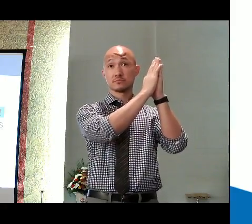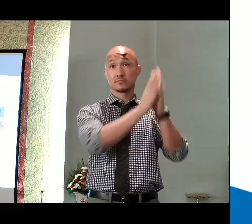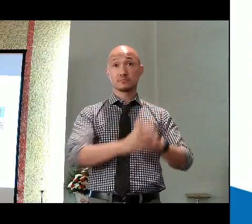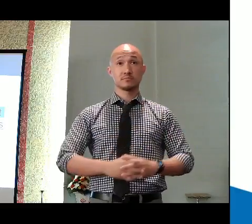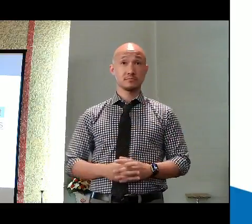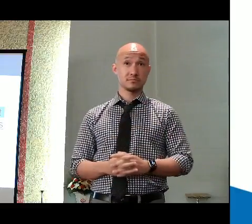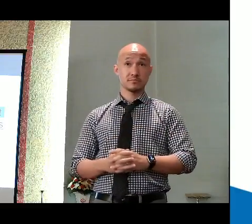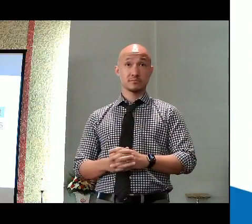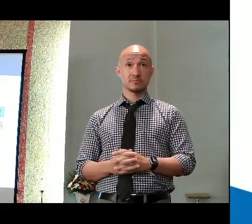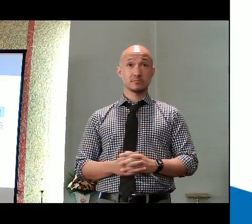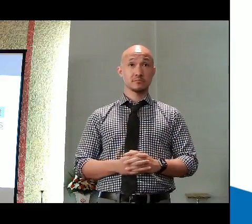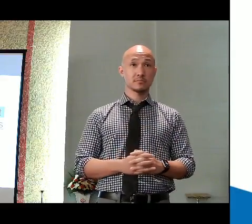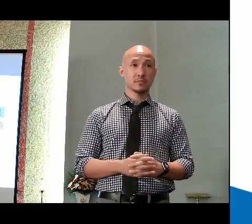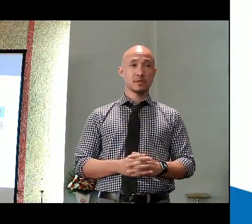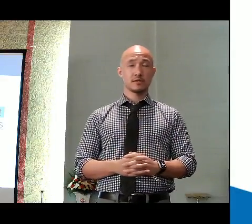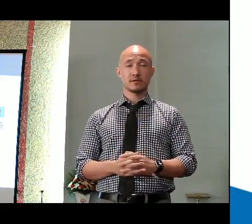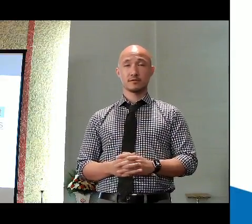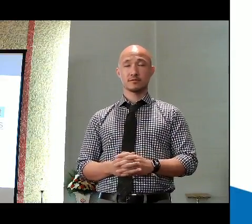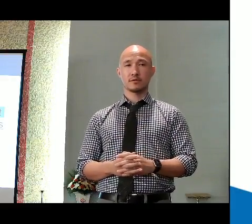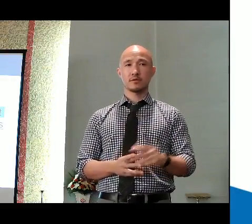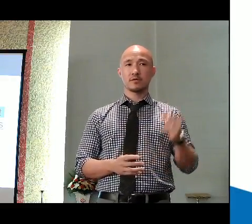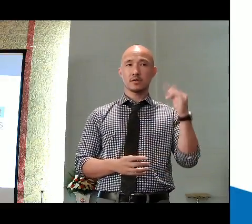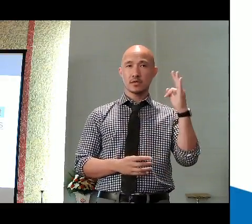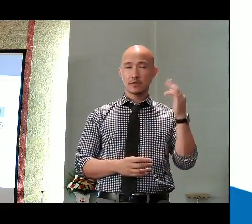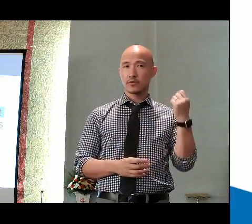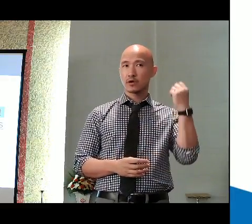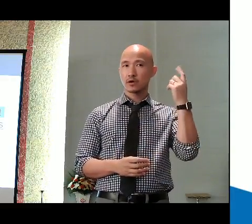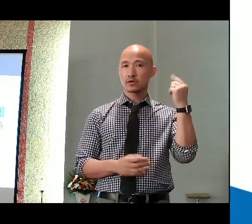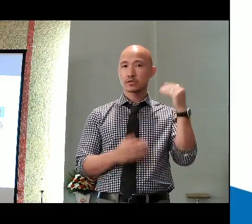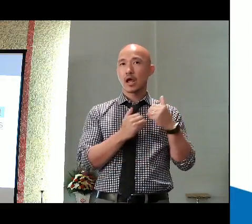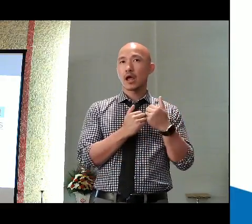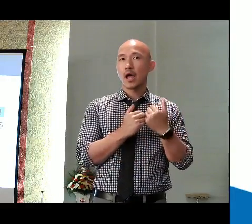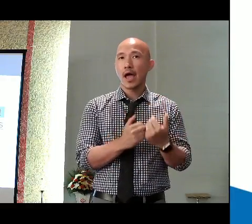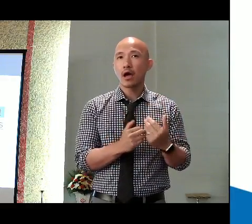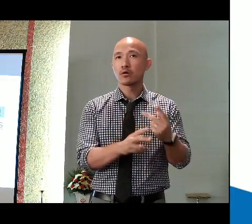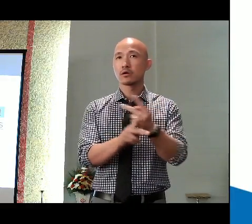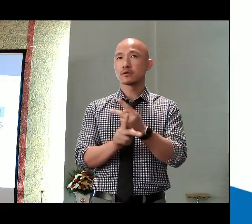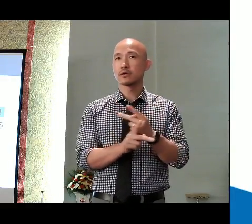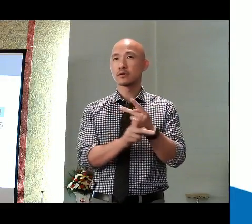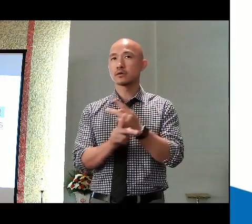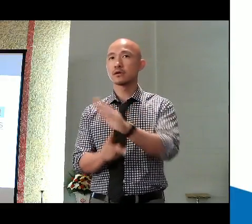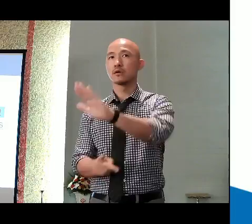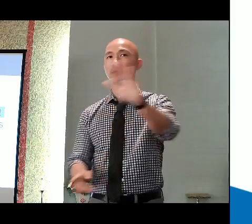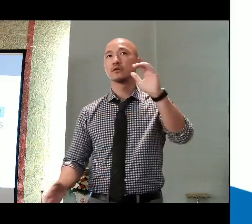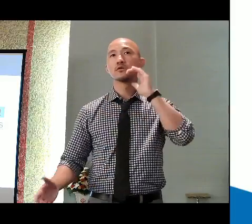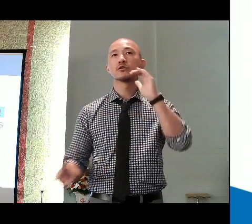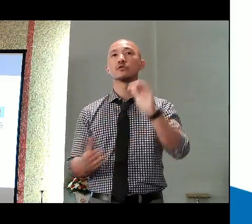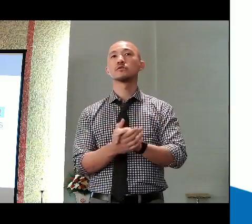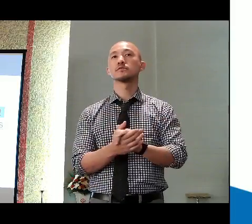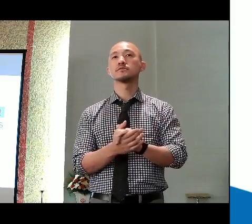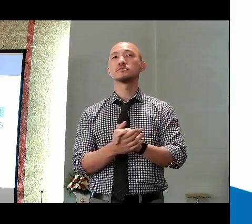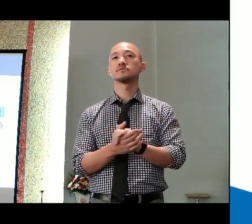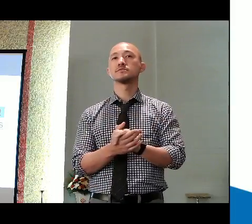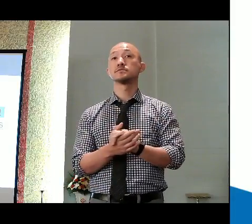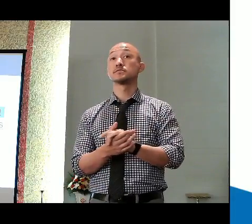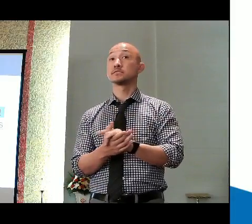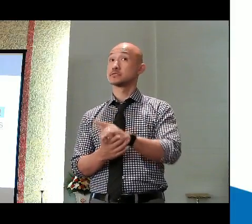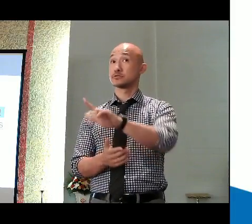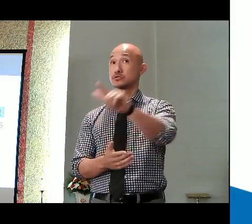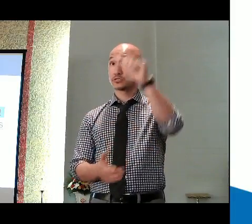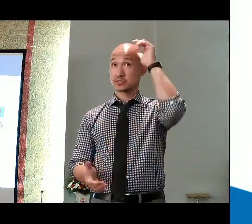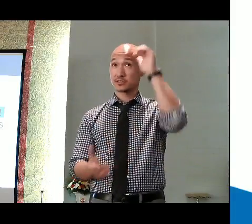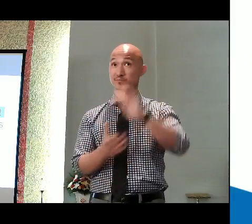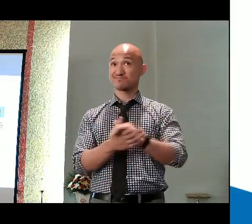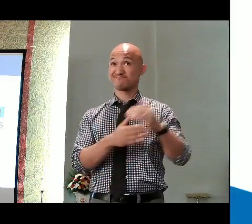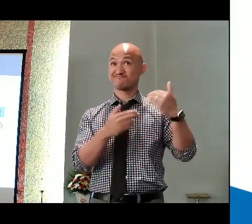Understanding your wife's vulnerability to you is one of eight obligations